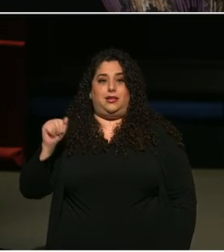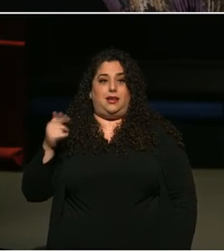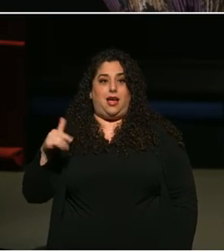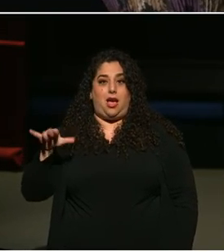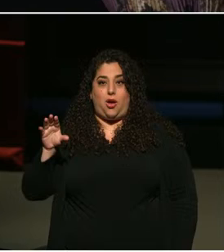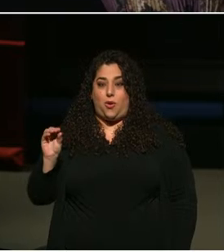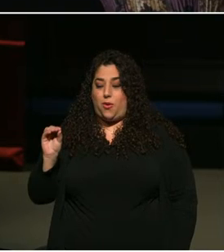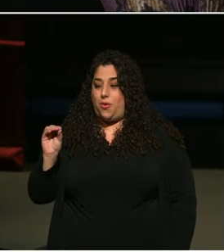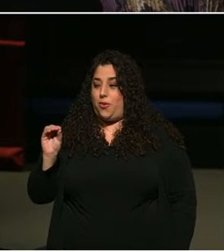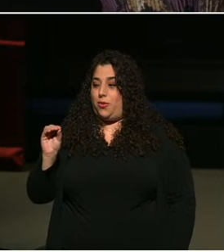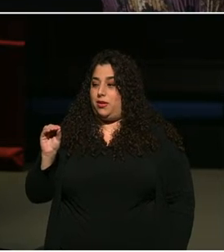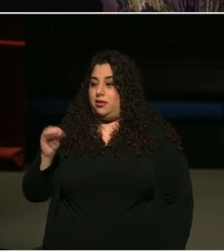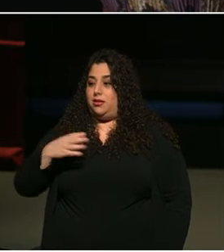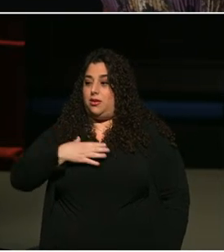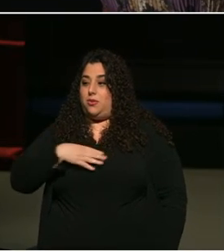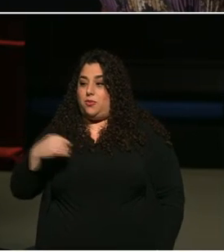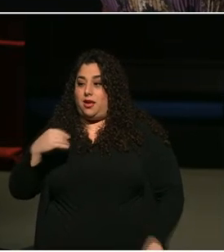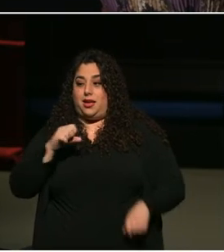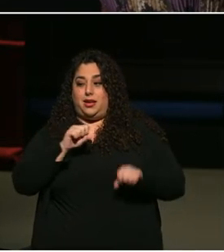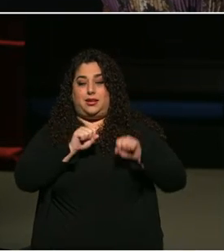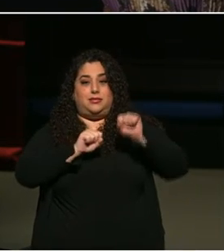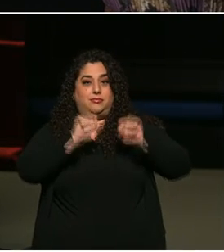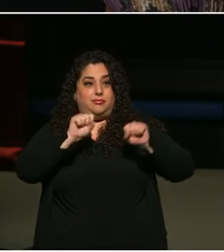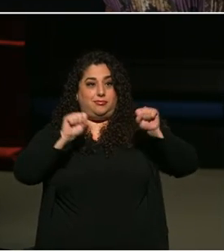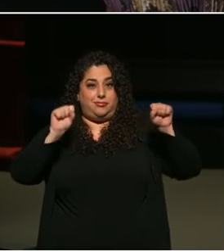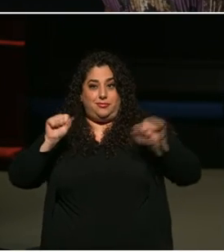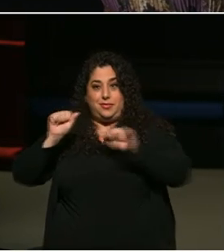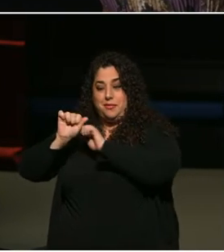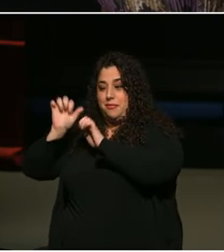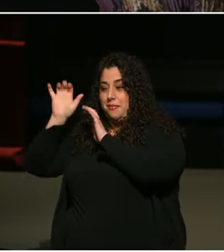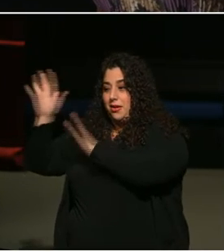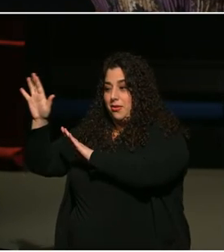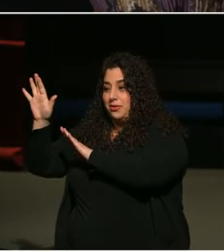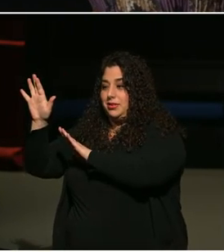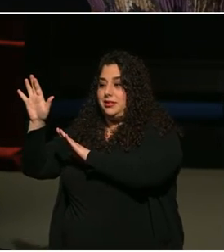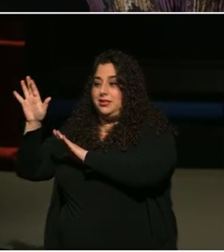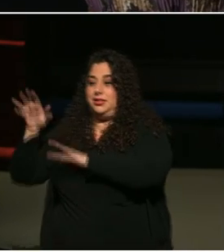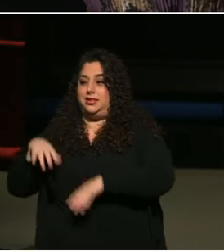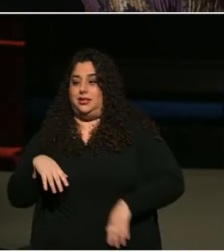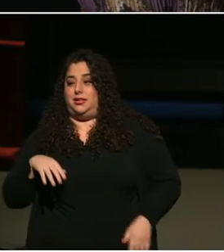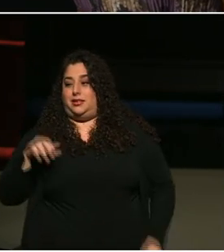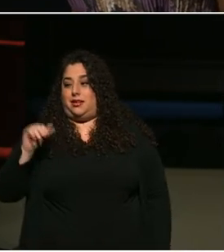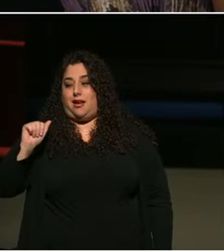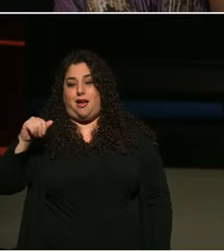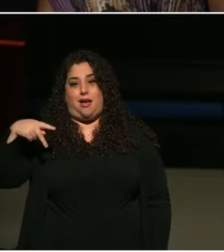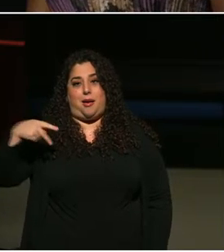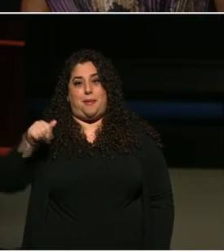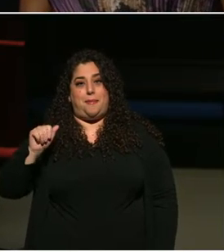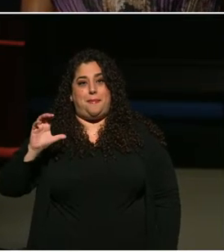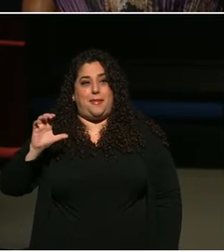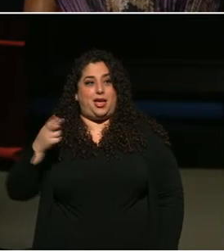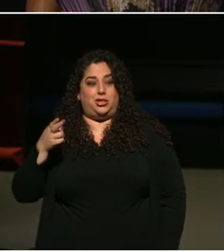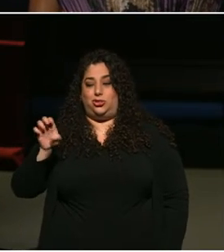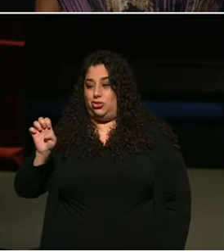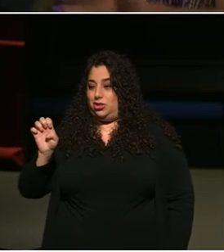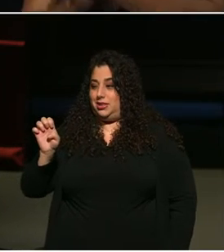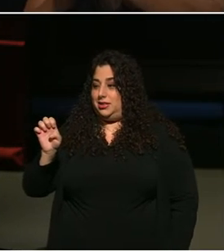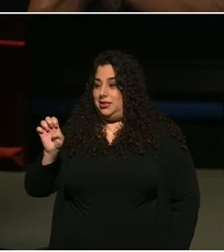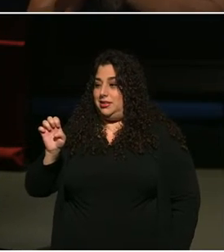Apache and the Apache and Yaqui tribes, all here for Sacheen Littlefeather. And again,